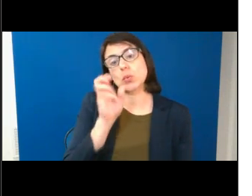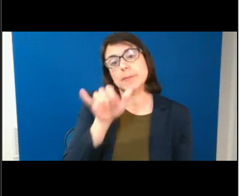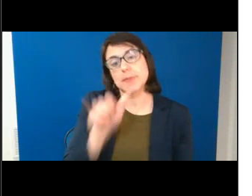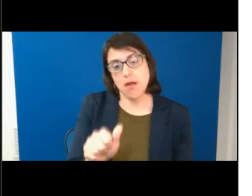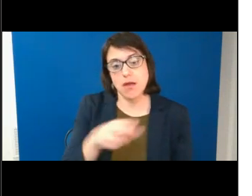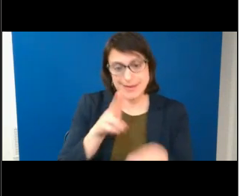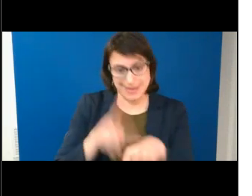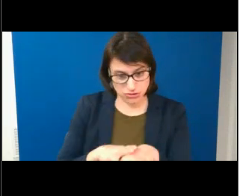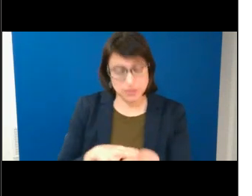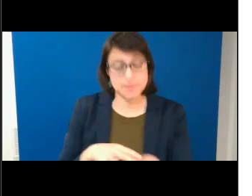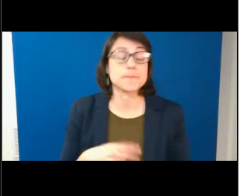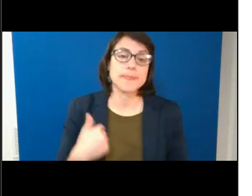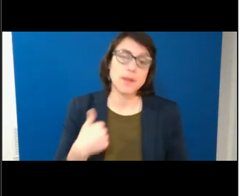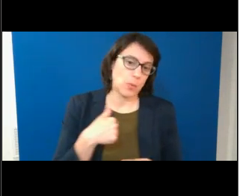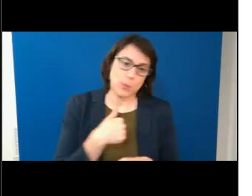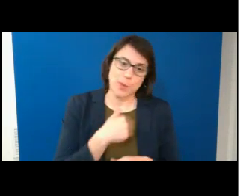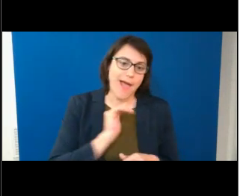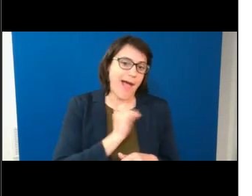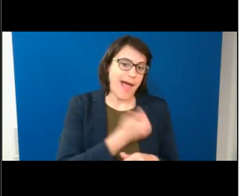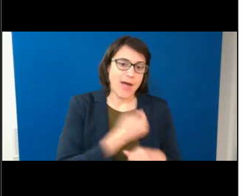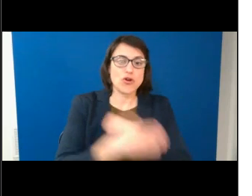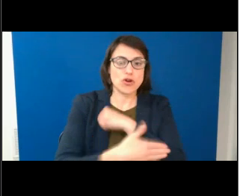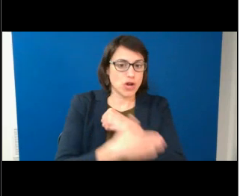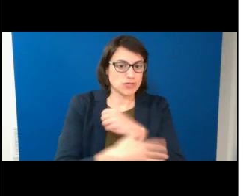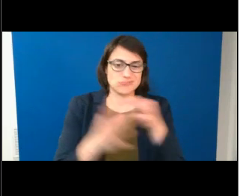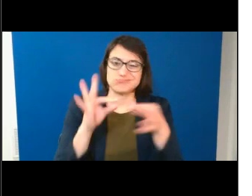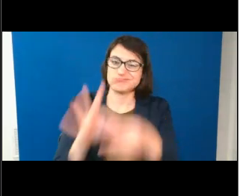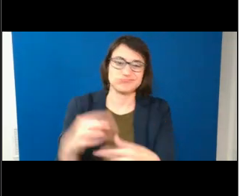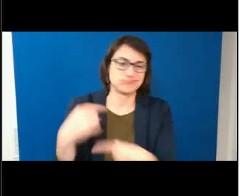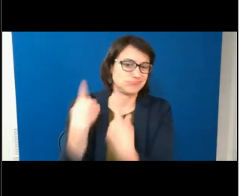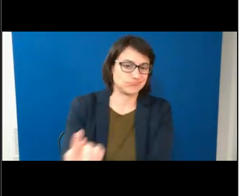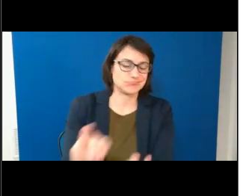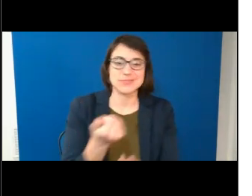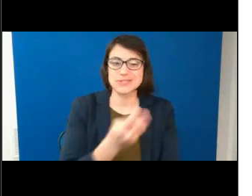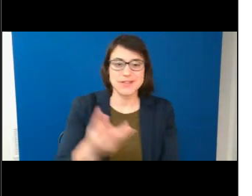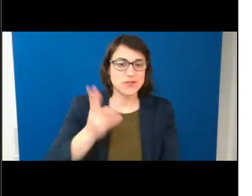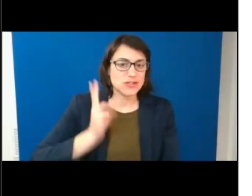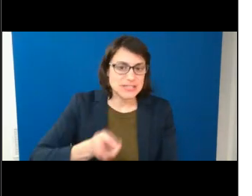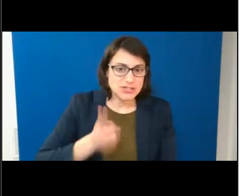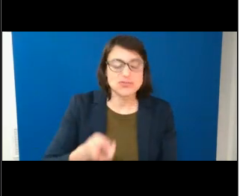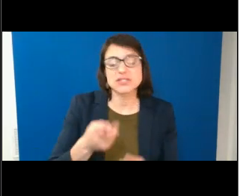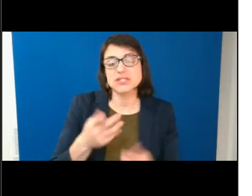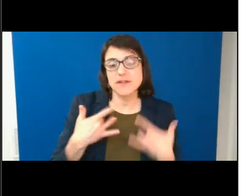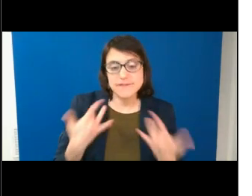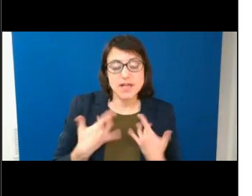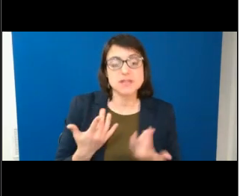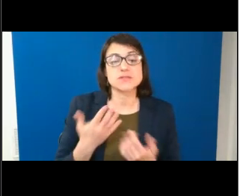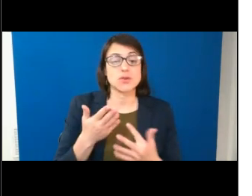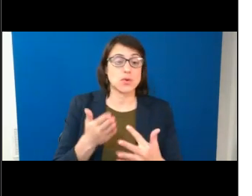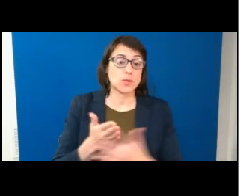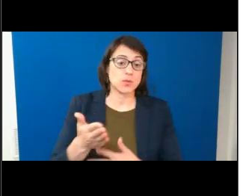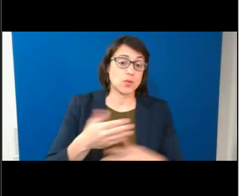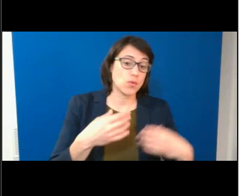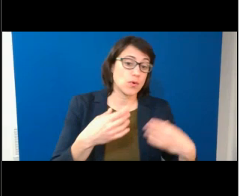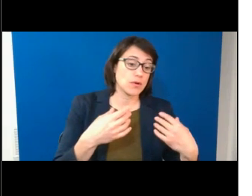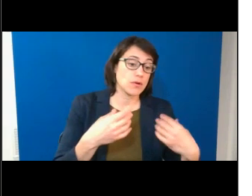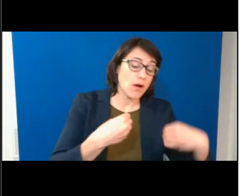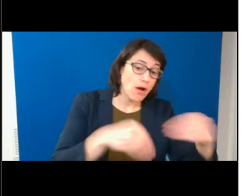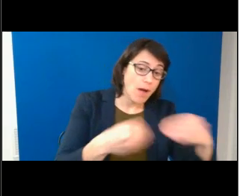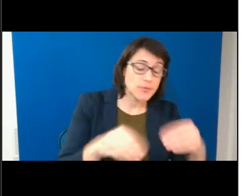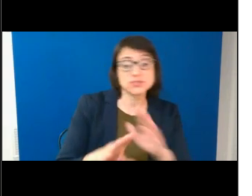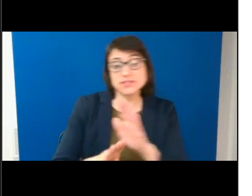various histories, various events, trade and commerce and development, but also by our physical geography. And in